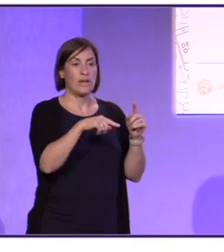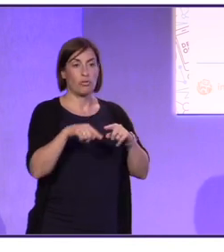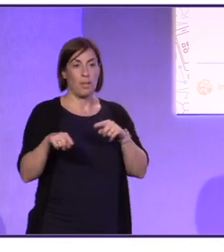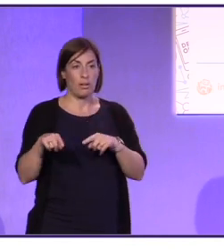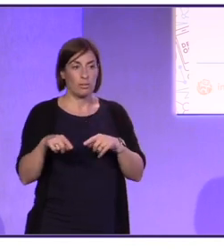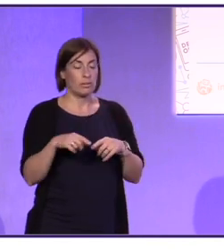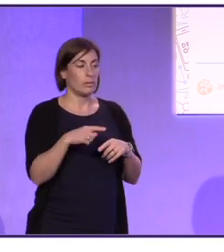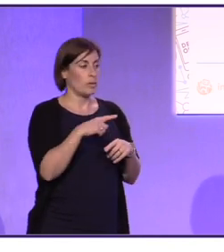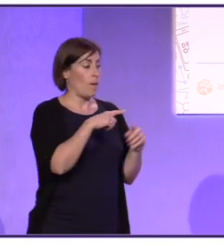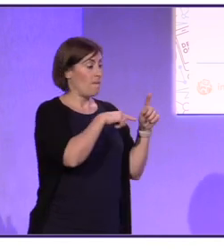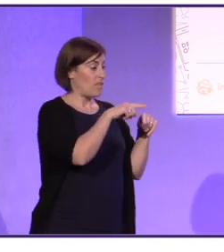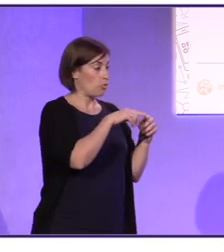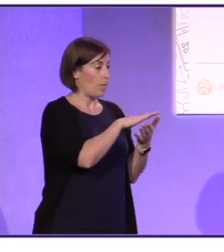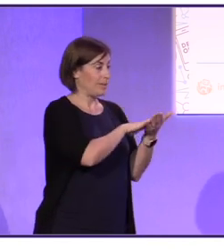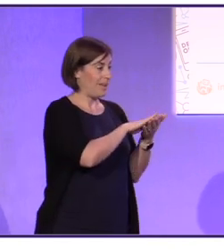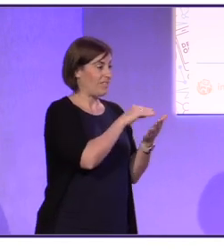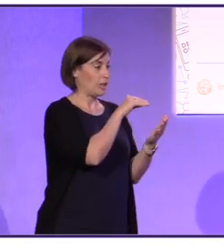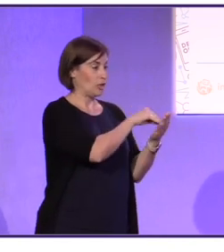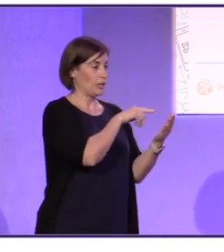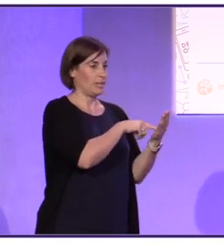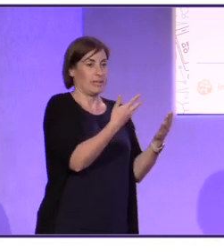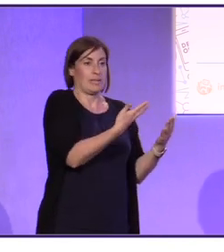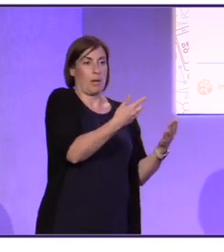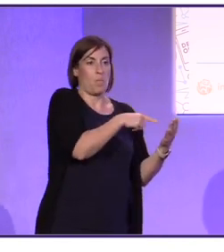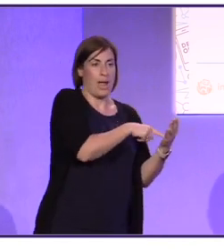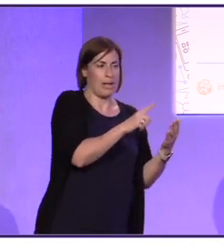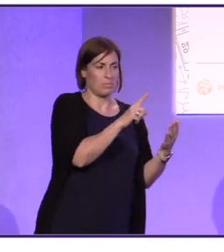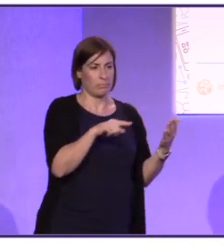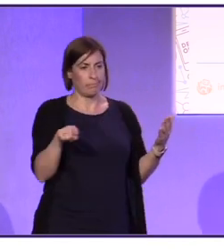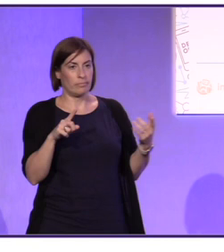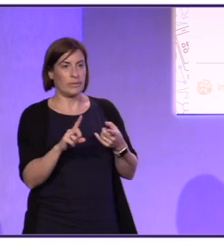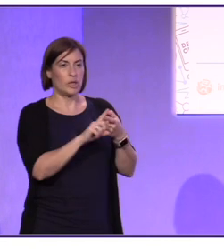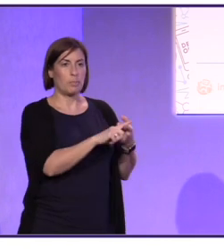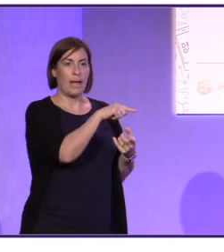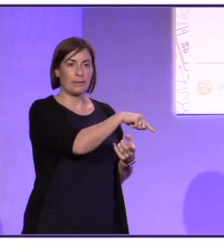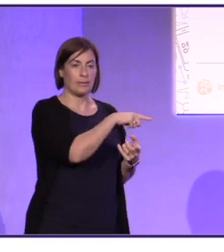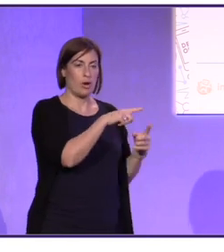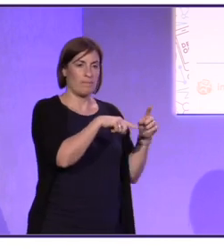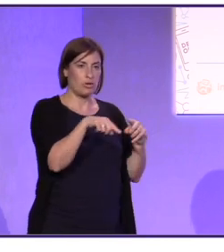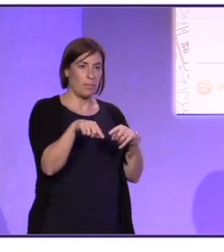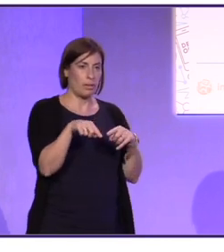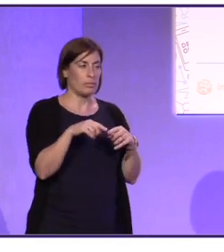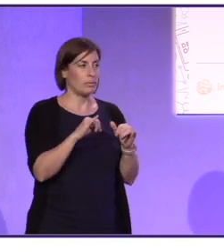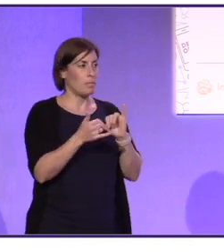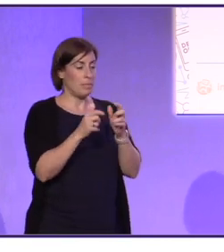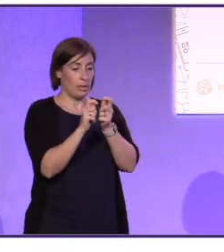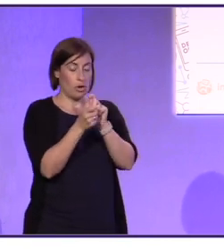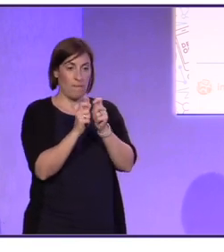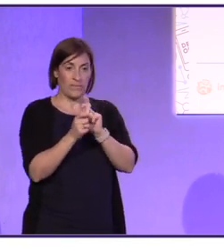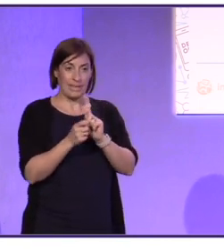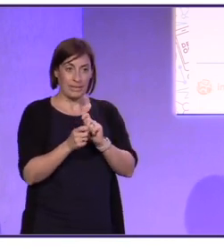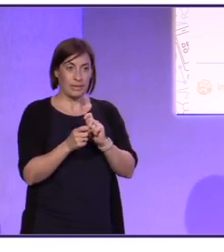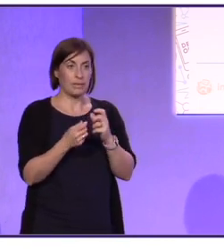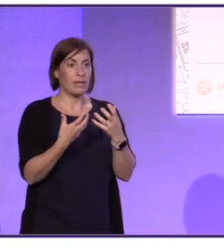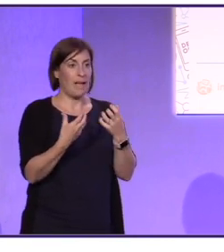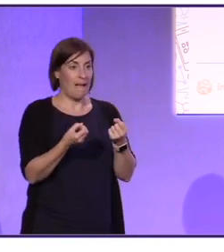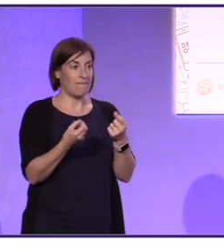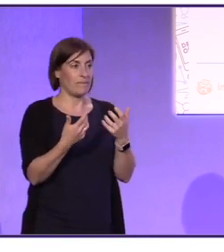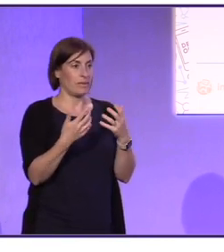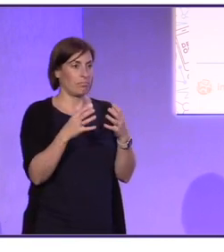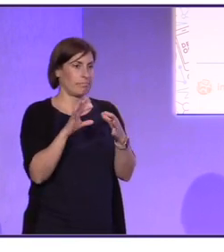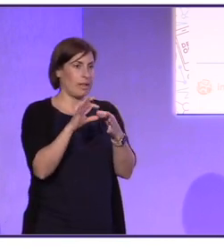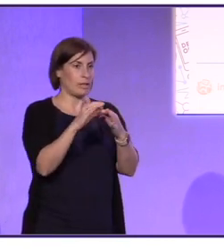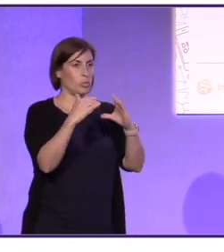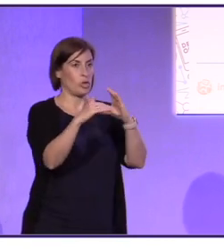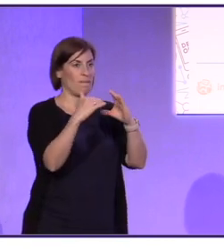this variable defined somewhere. Perhaps you have a service for your configuration that gives out configuration. Perhaps you solve it some other way, but this